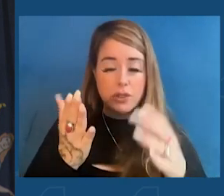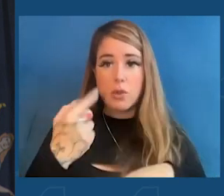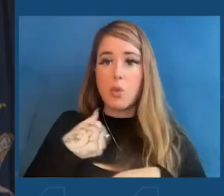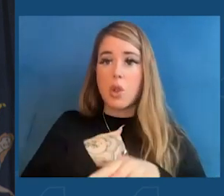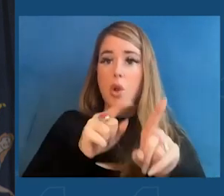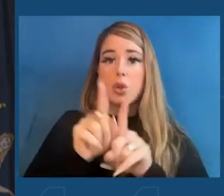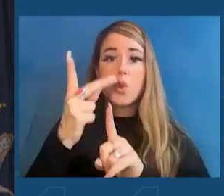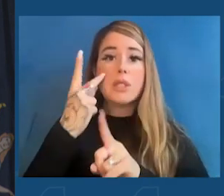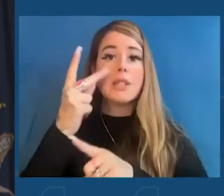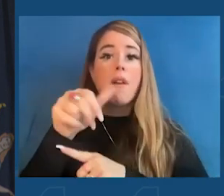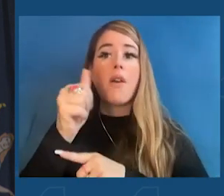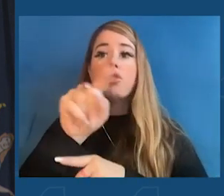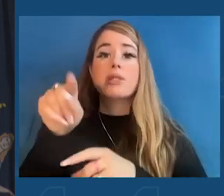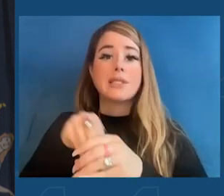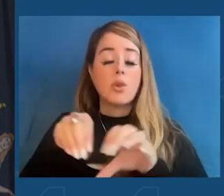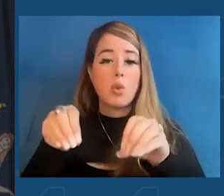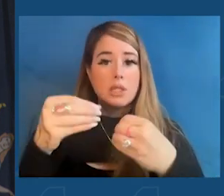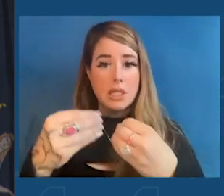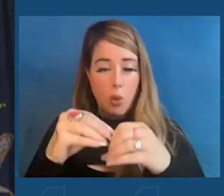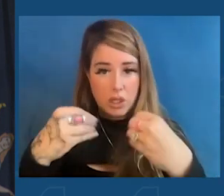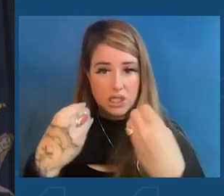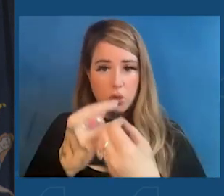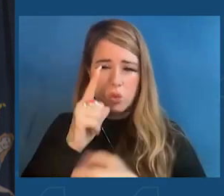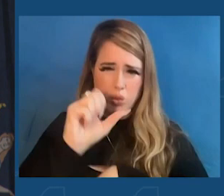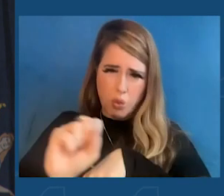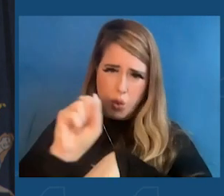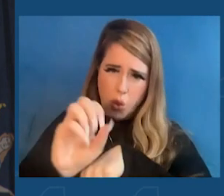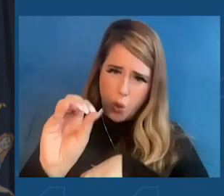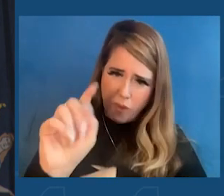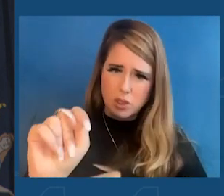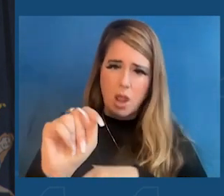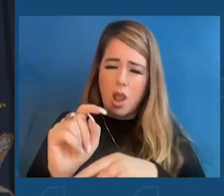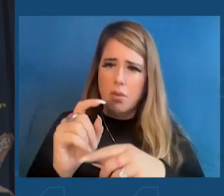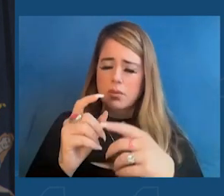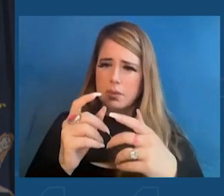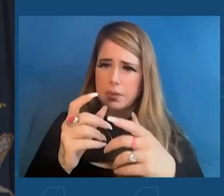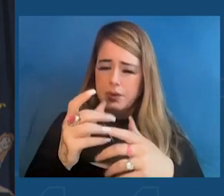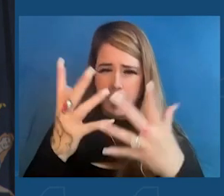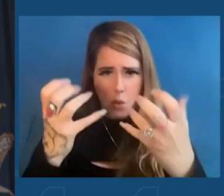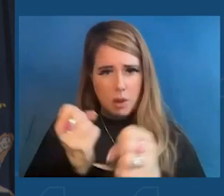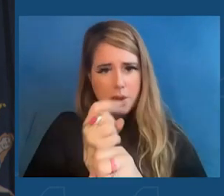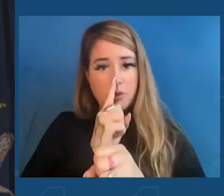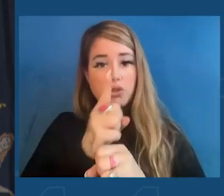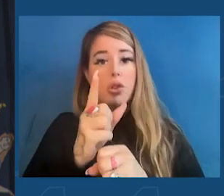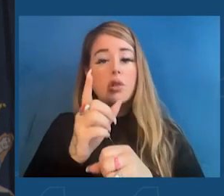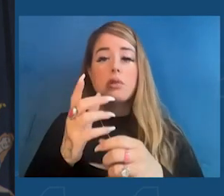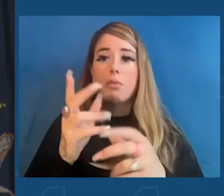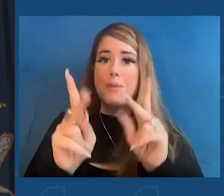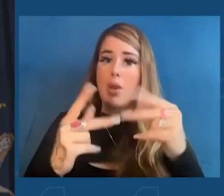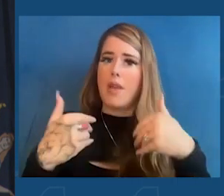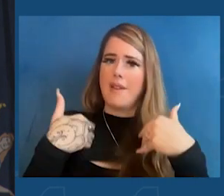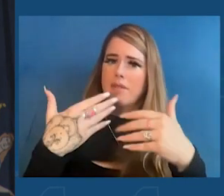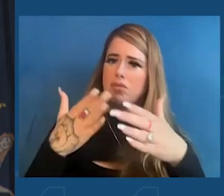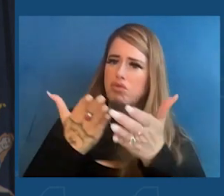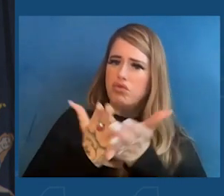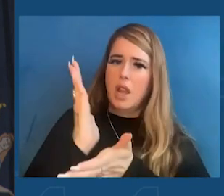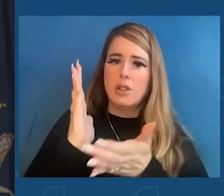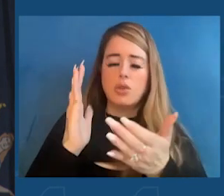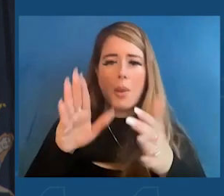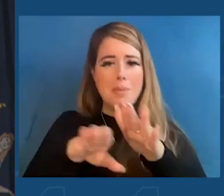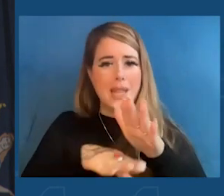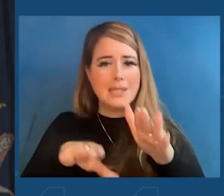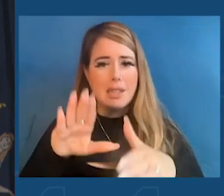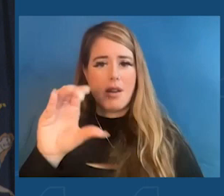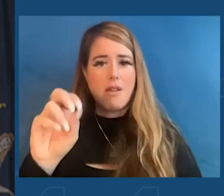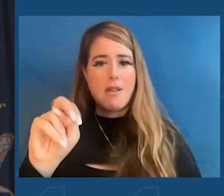and organizations working overtime to target basic contraception and abortion rights. But our state legislature